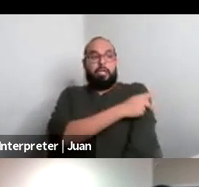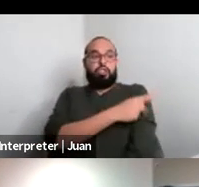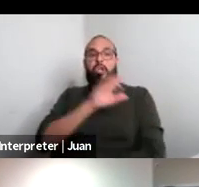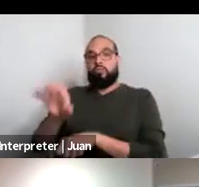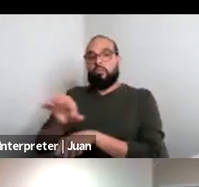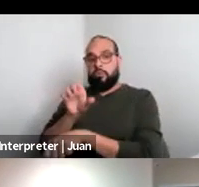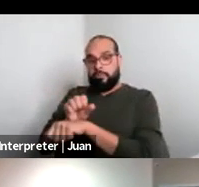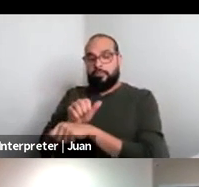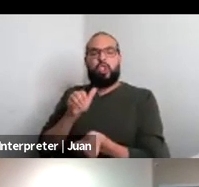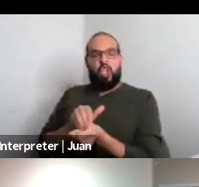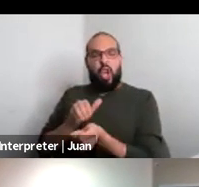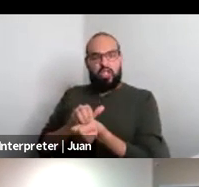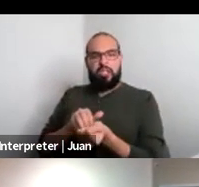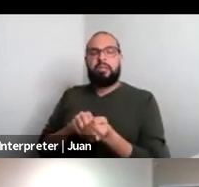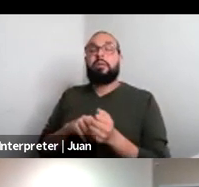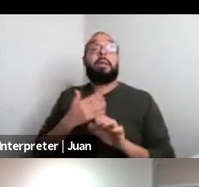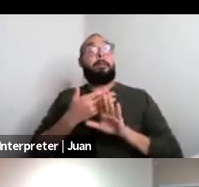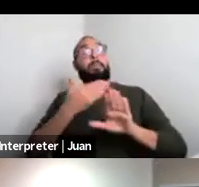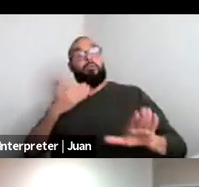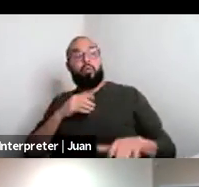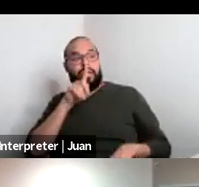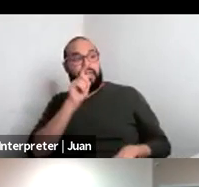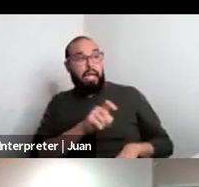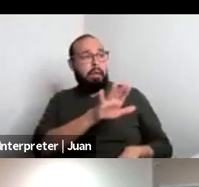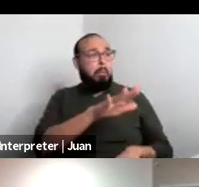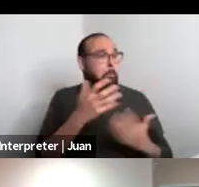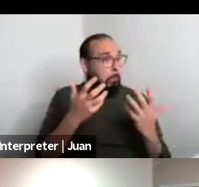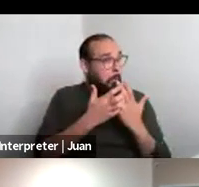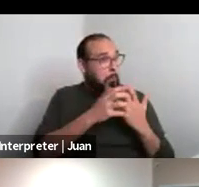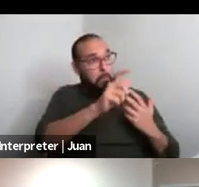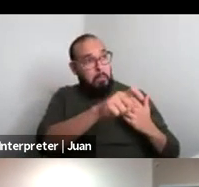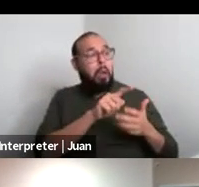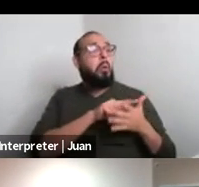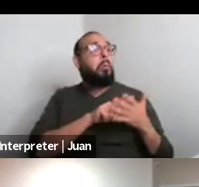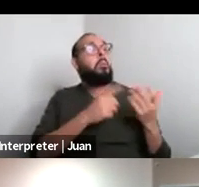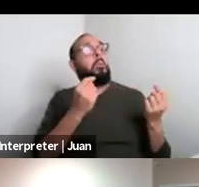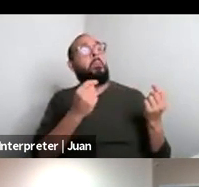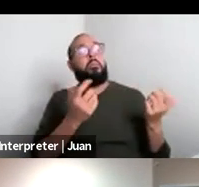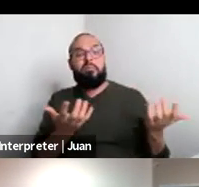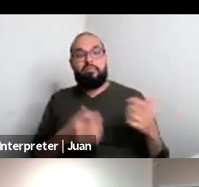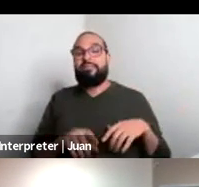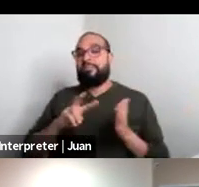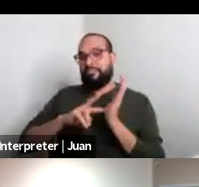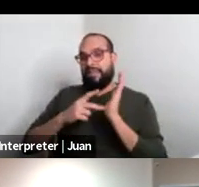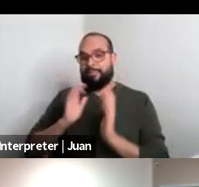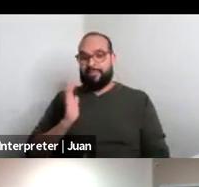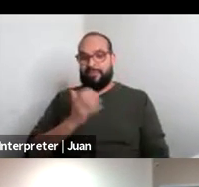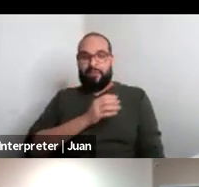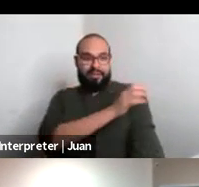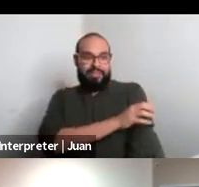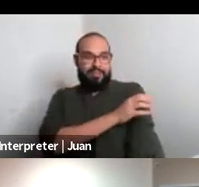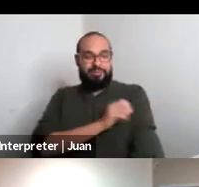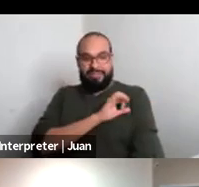in advance what accommodations they need. That way our clinical teams, our staff are sort of ready. We can like be prepared